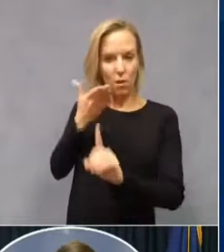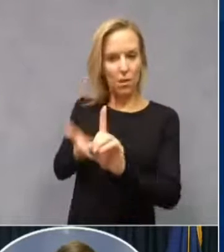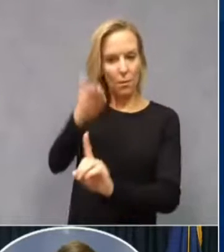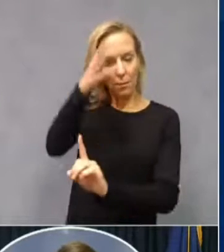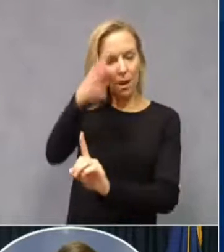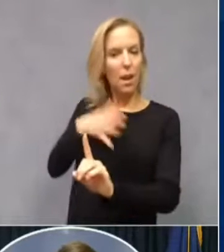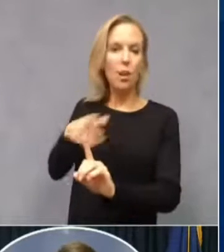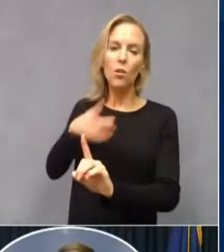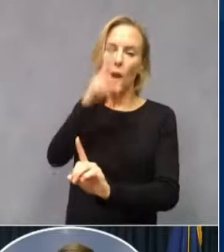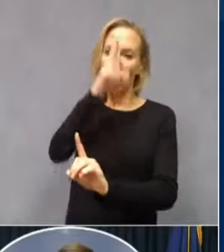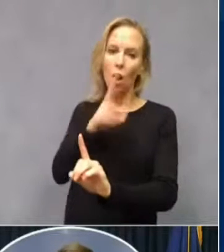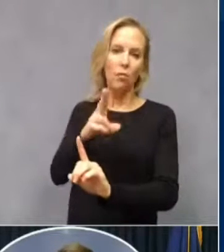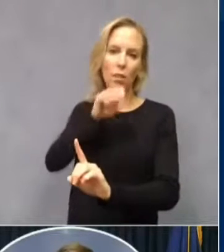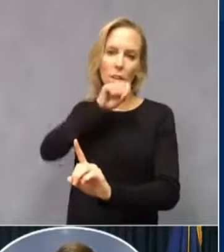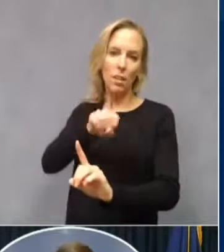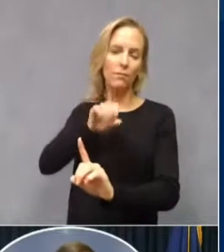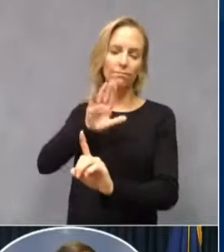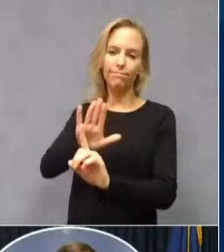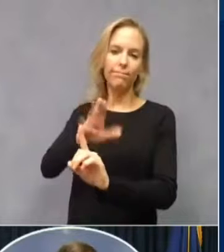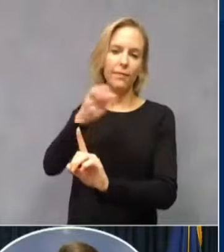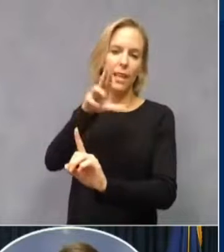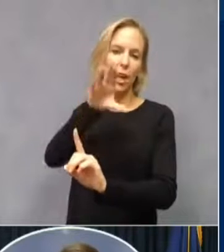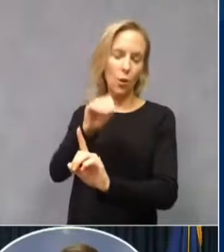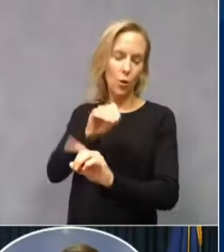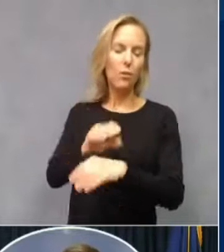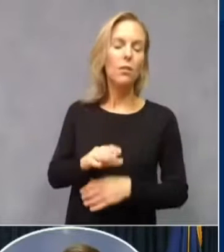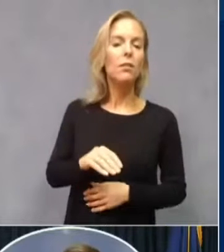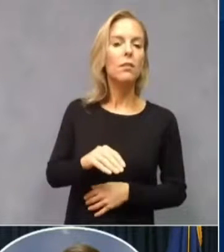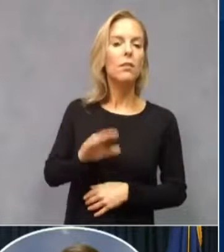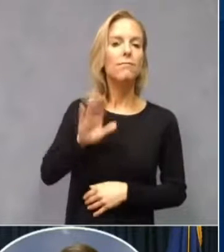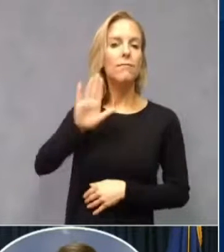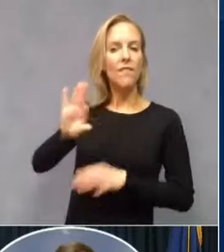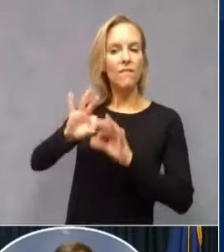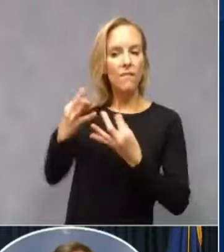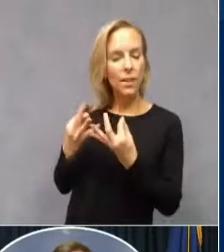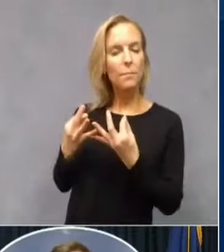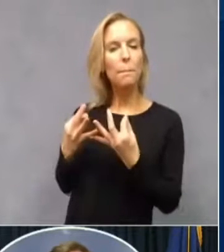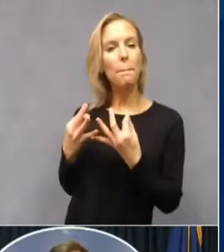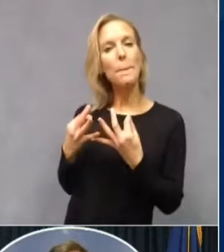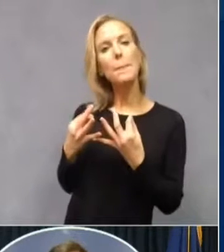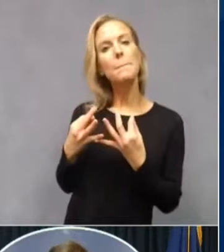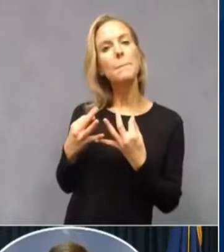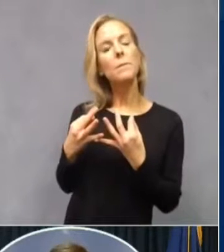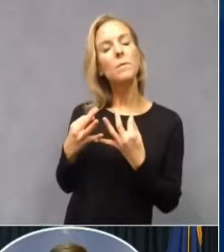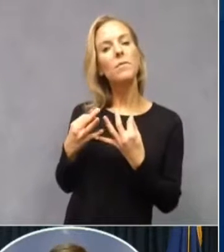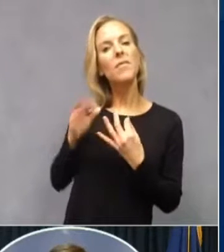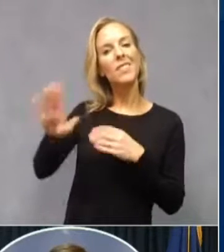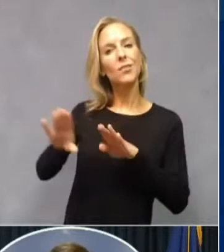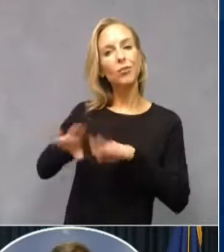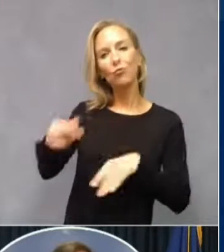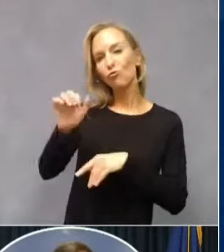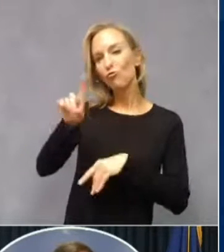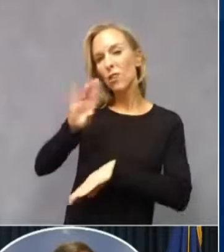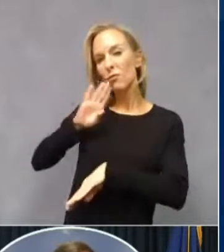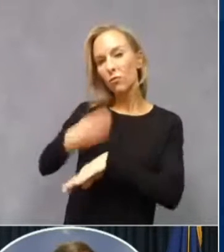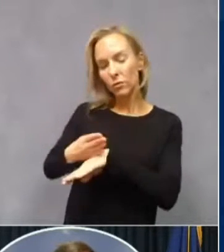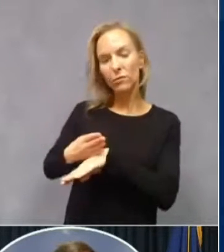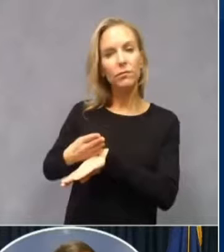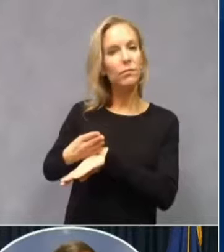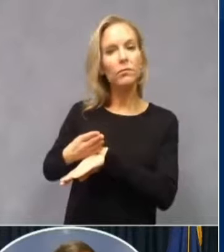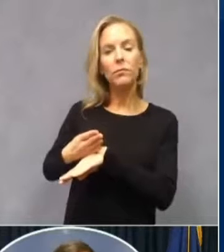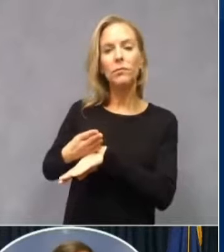hero. To Rob's family, to those little granddaughters, we are so